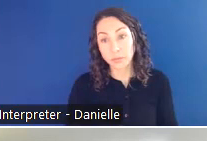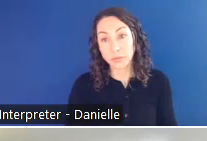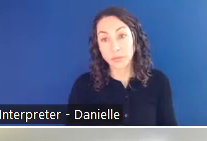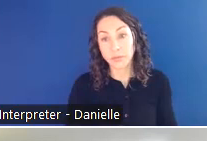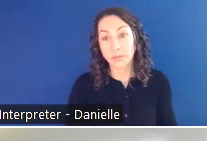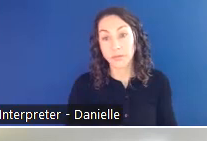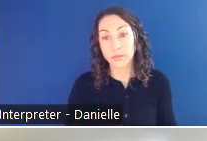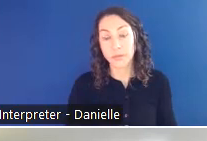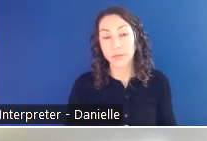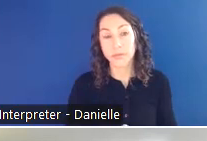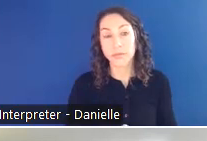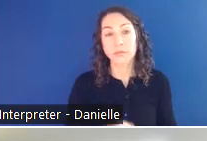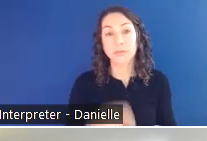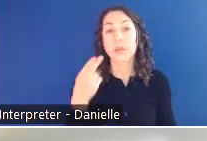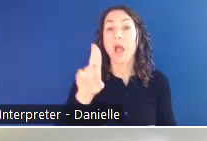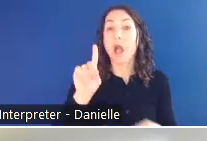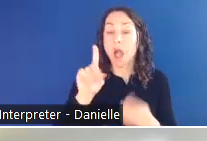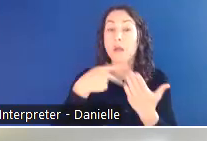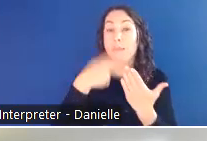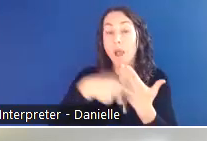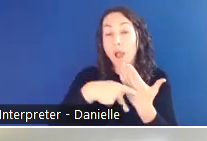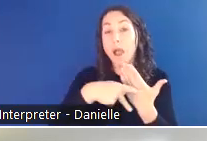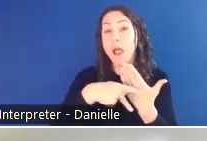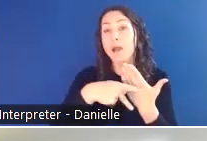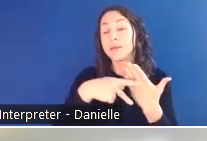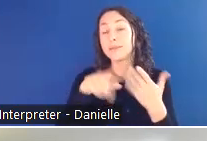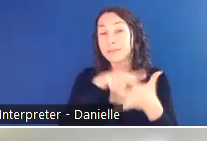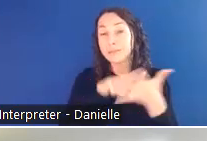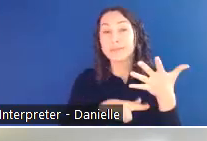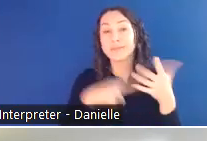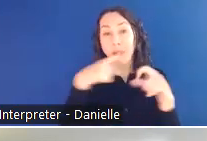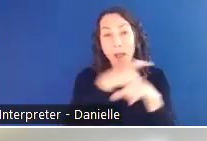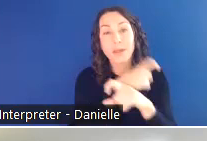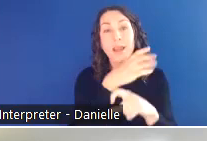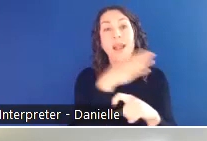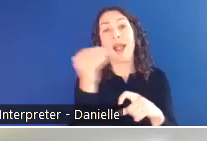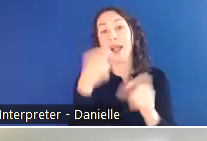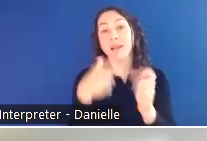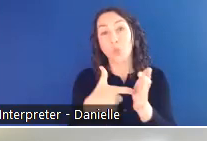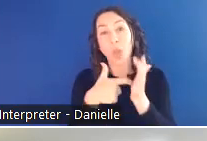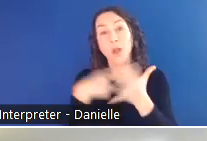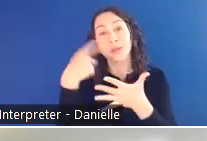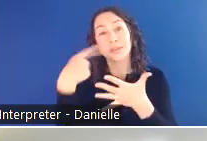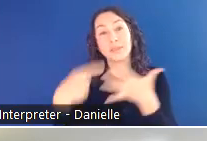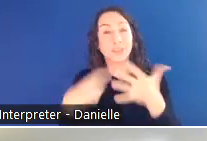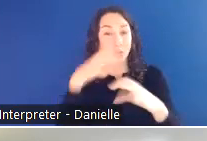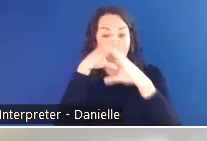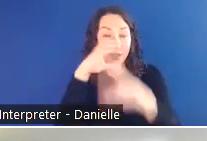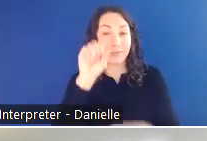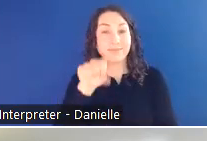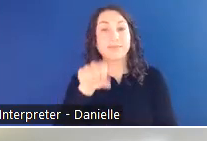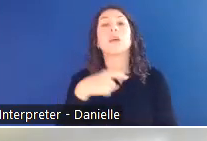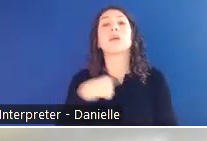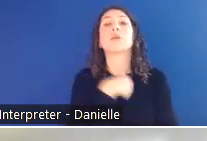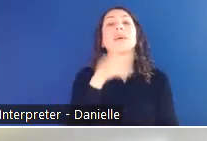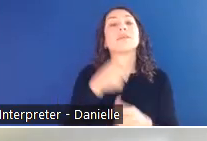we understand that the HUD programs can be complicated and the requirements to receive funding are rigorous. While we always have to ensure compliance with